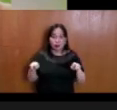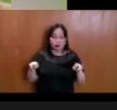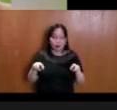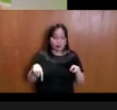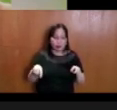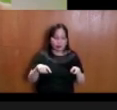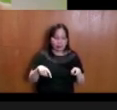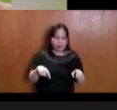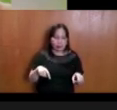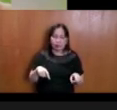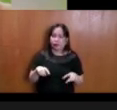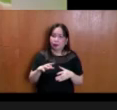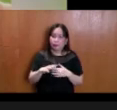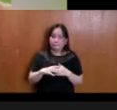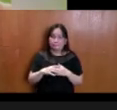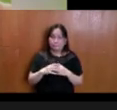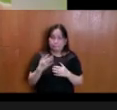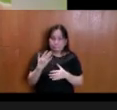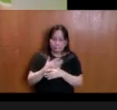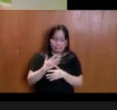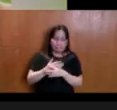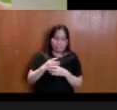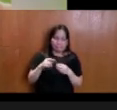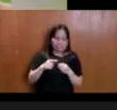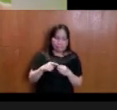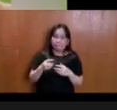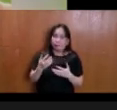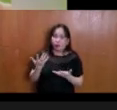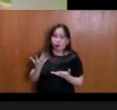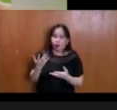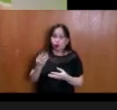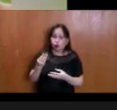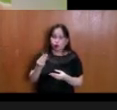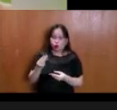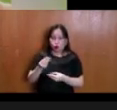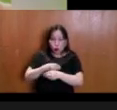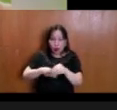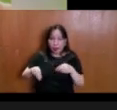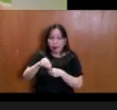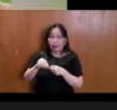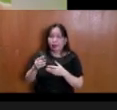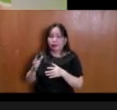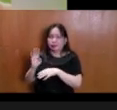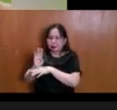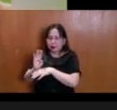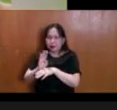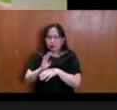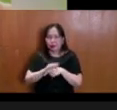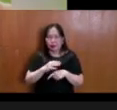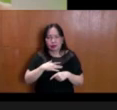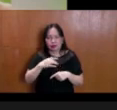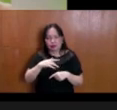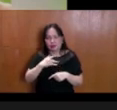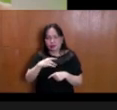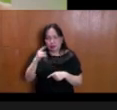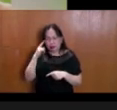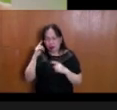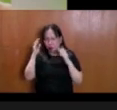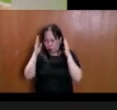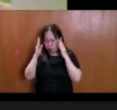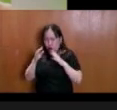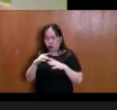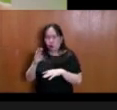topic, disruptions on trade and industry. What really comes to my mind is actually the